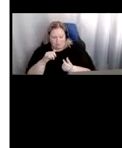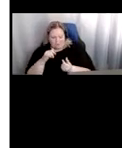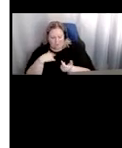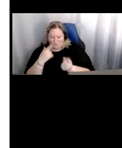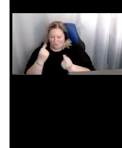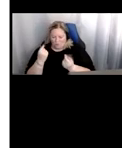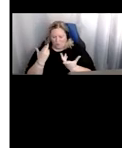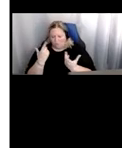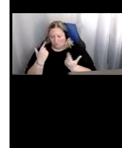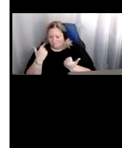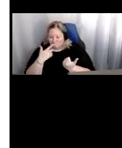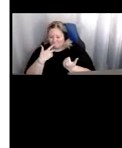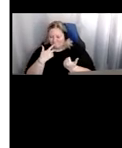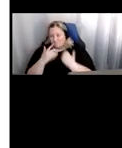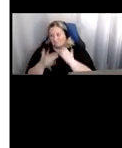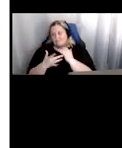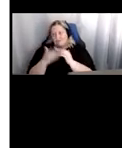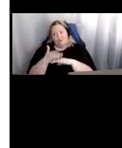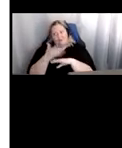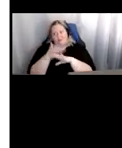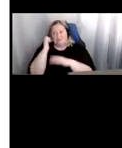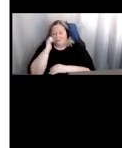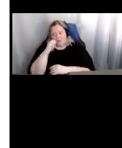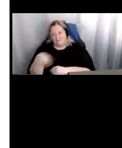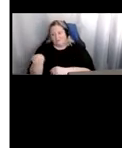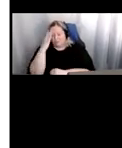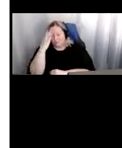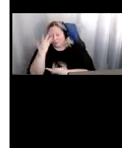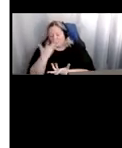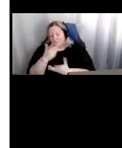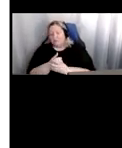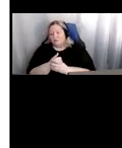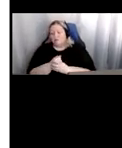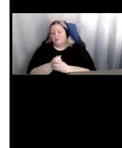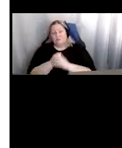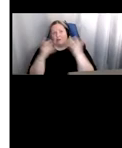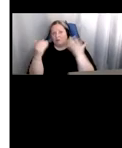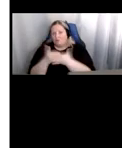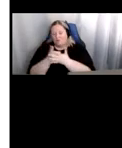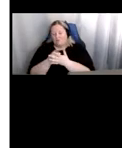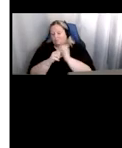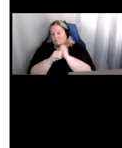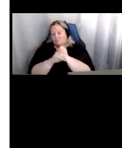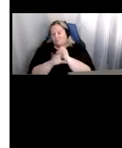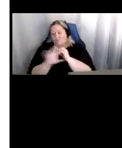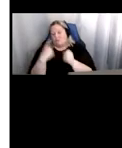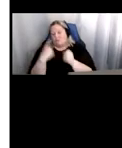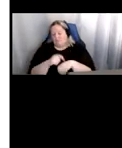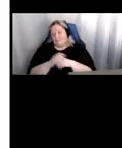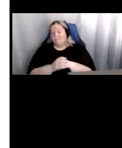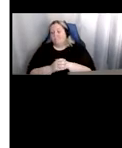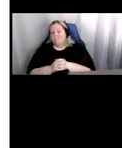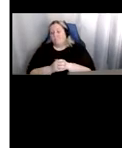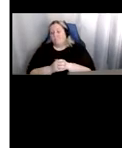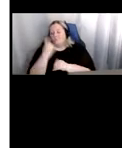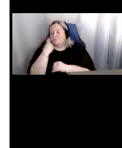done? Technology is advancing every day, as I'm sure you're aware. And so there's many new things out all the time. We